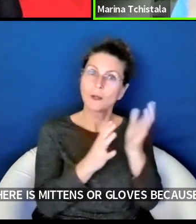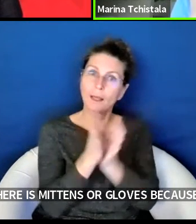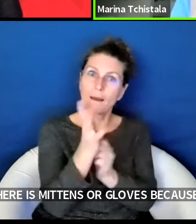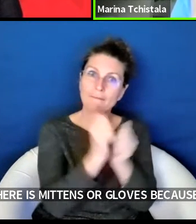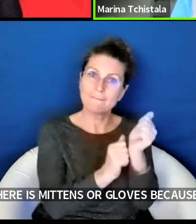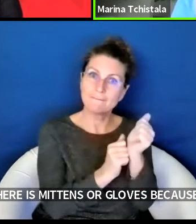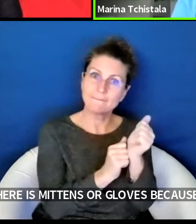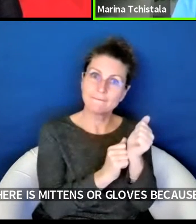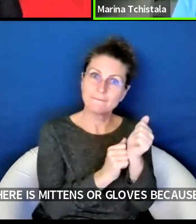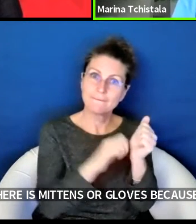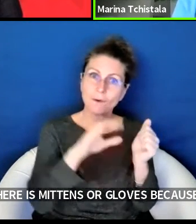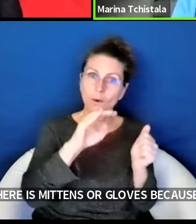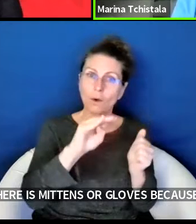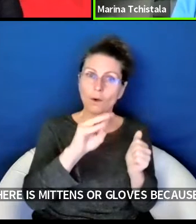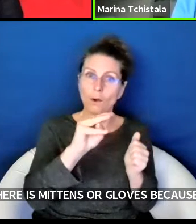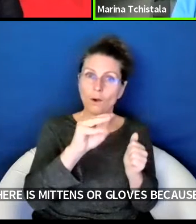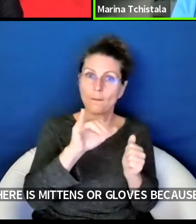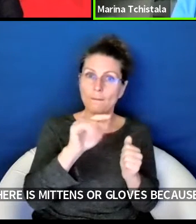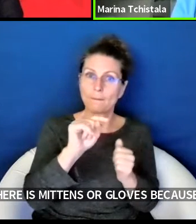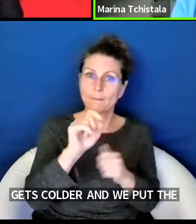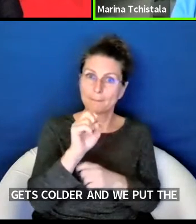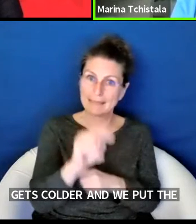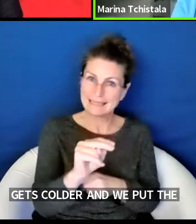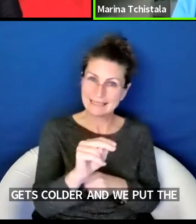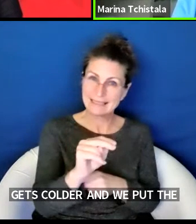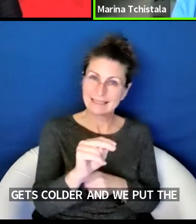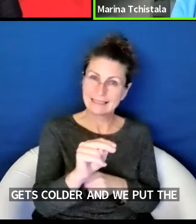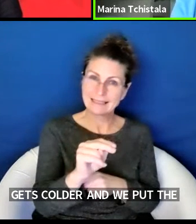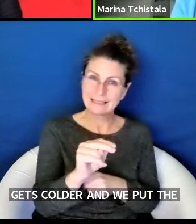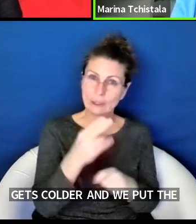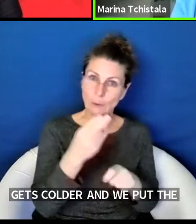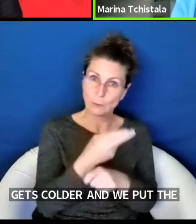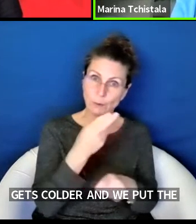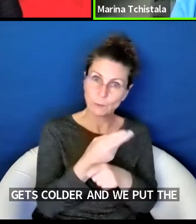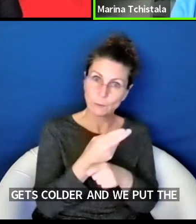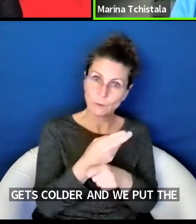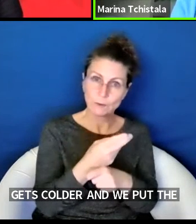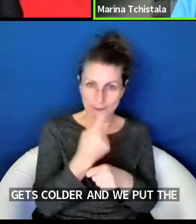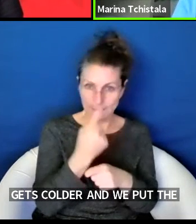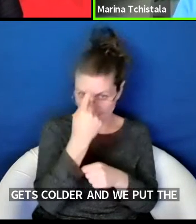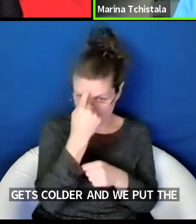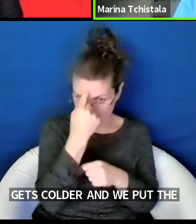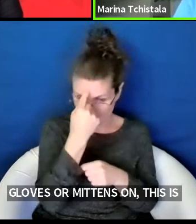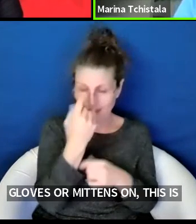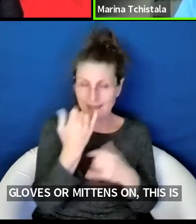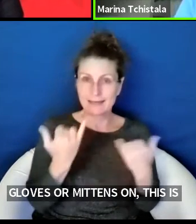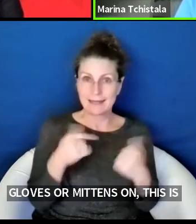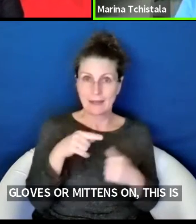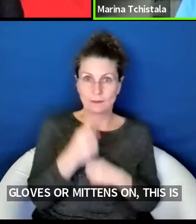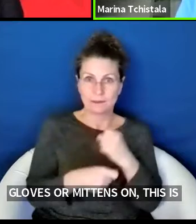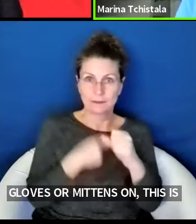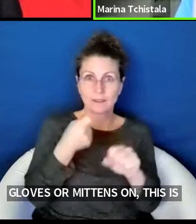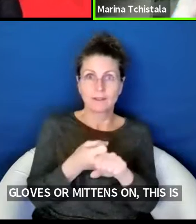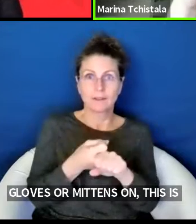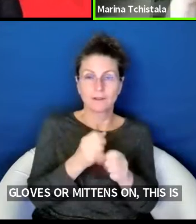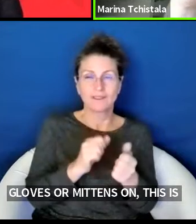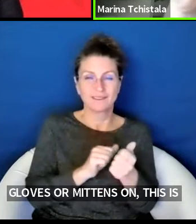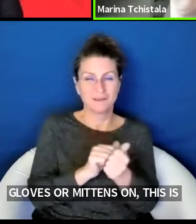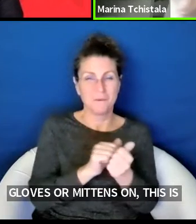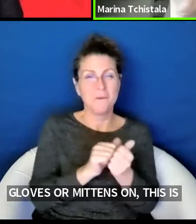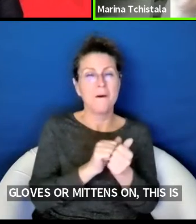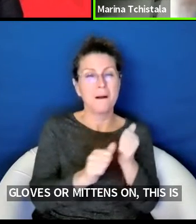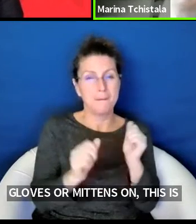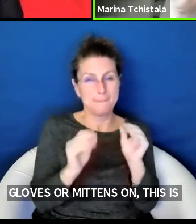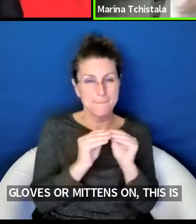on, this is extra thing to think about to wash them. because there will be chances, so they will